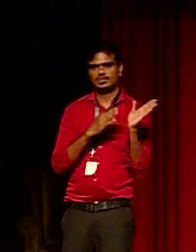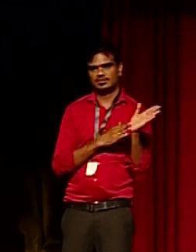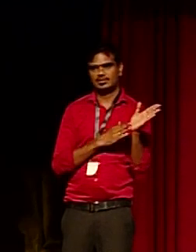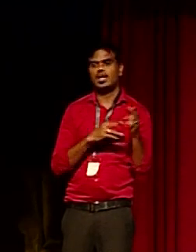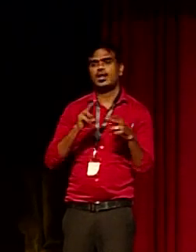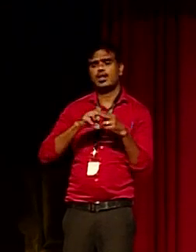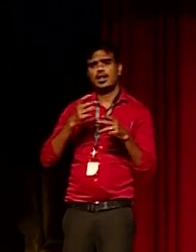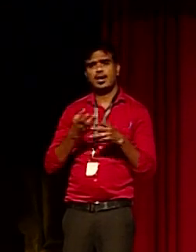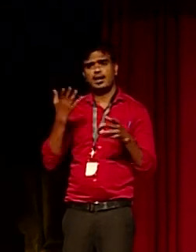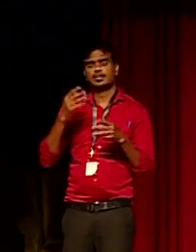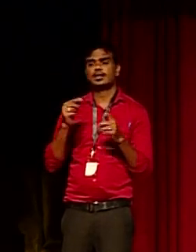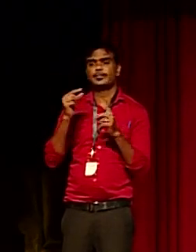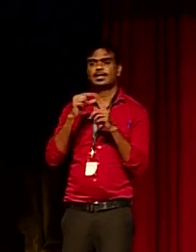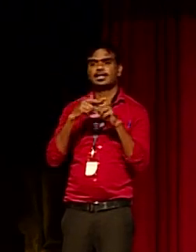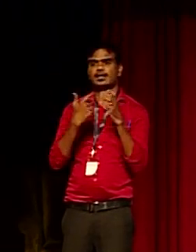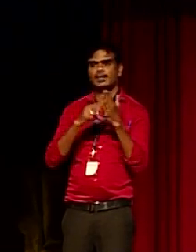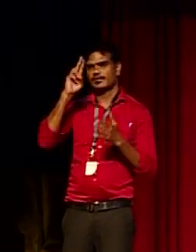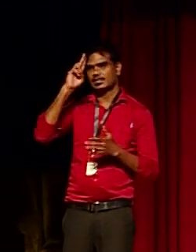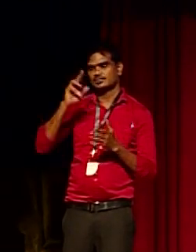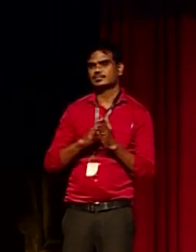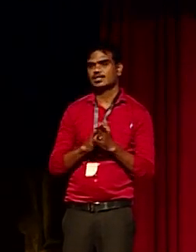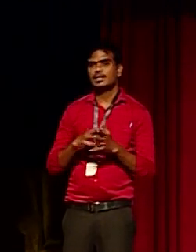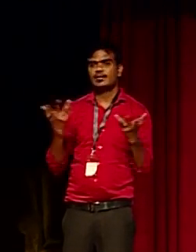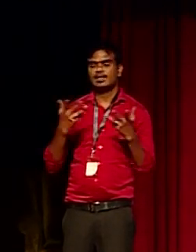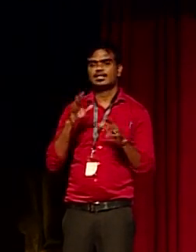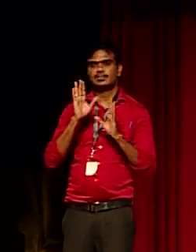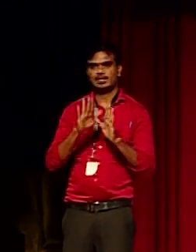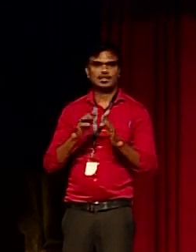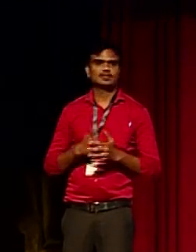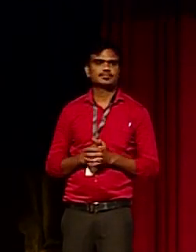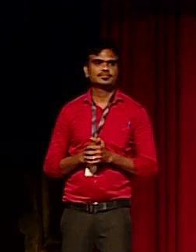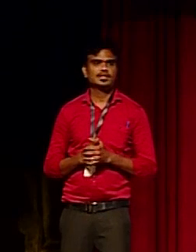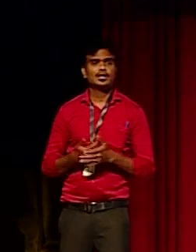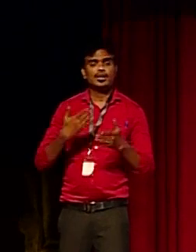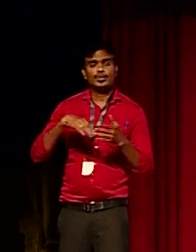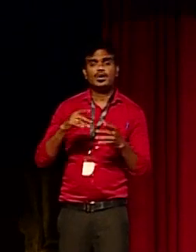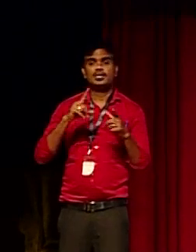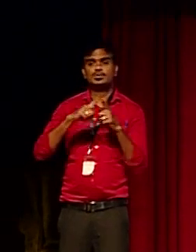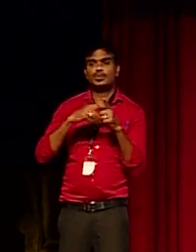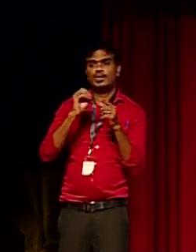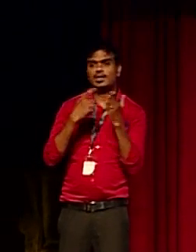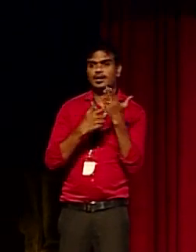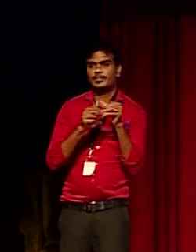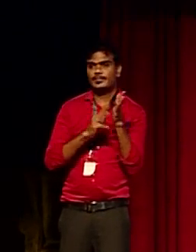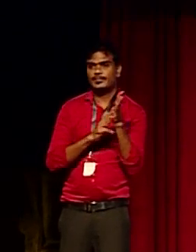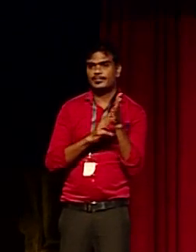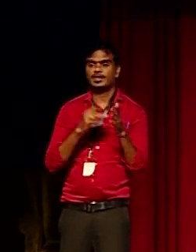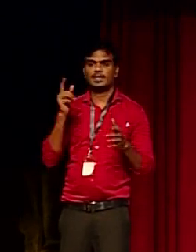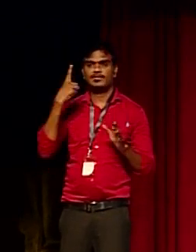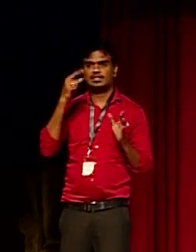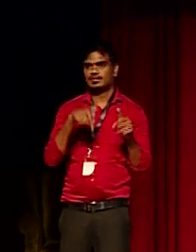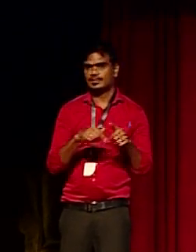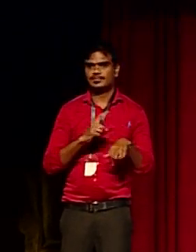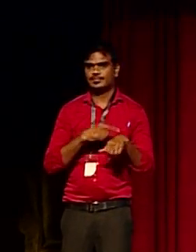use him a lot for peer counseling. Very spirited guy. So Dodaram is a veteran, and Ram Nivas was the